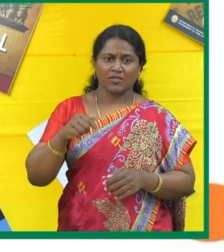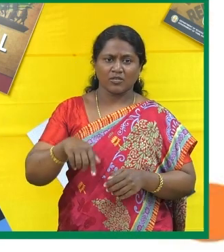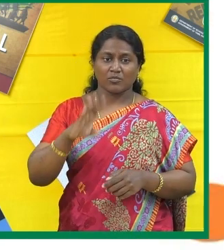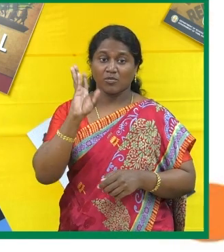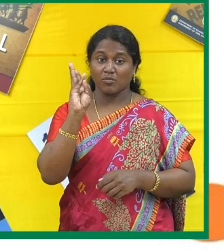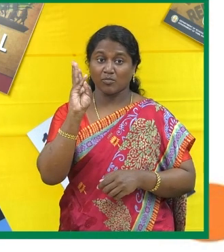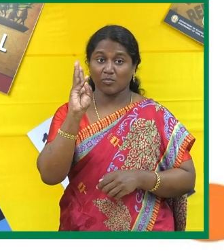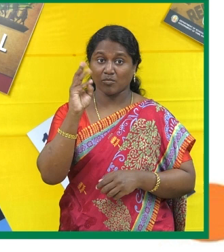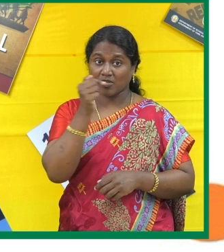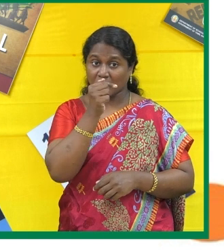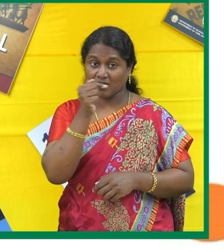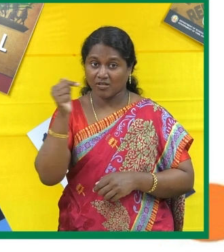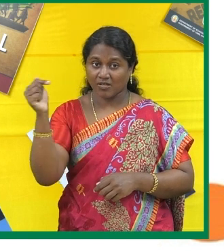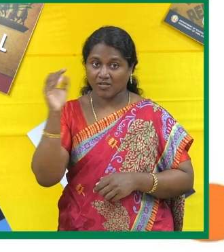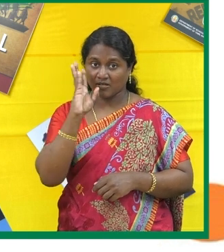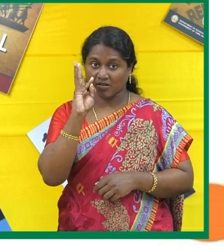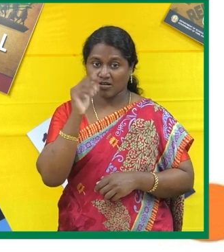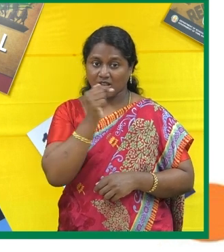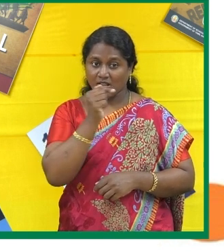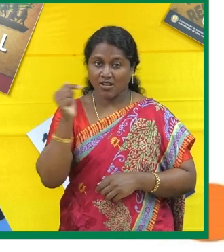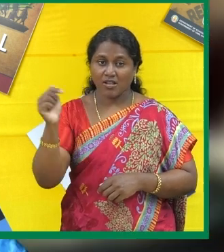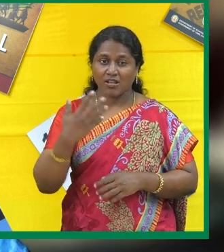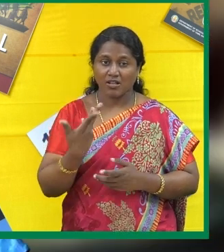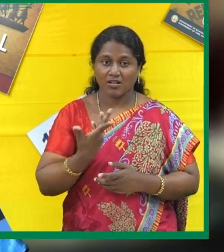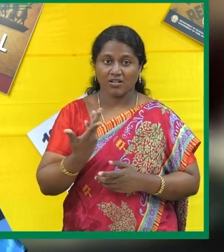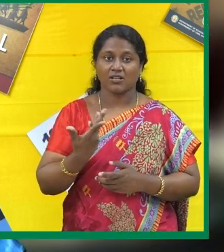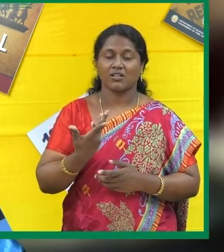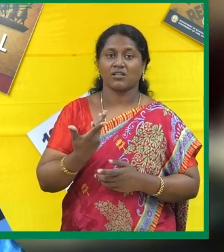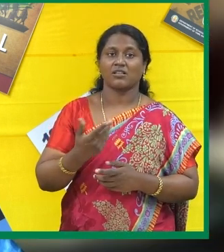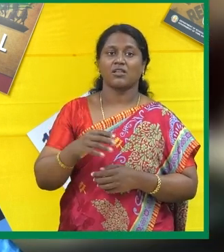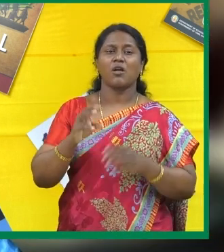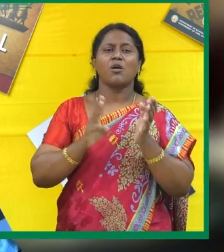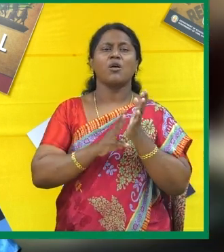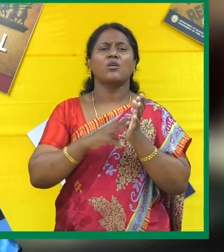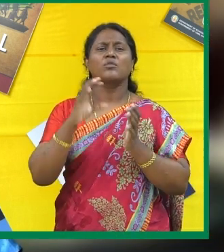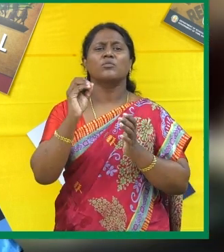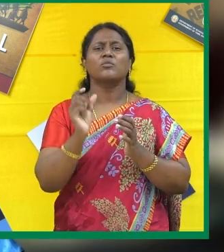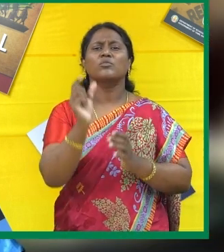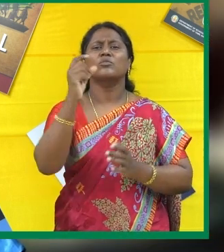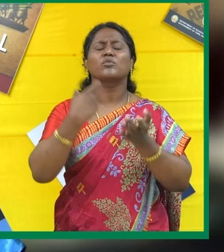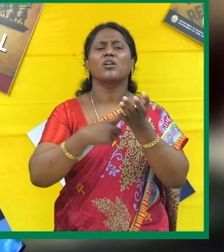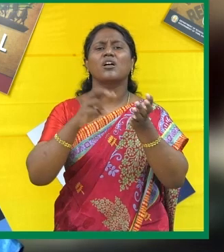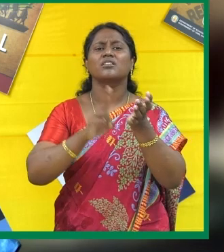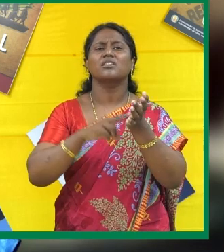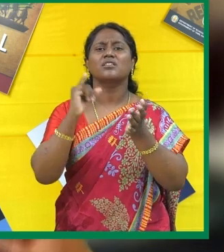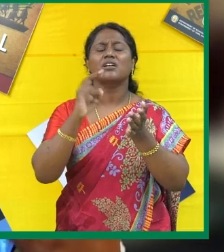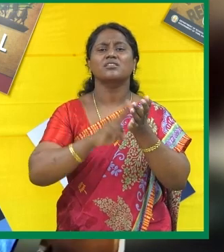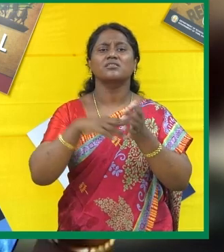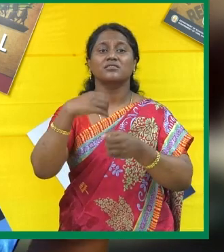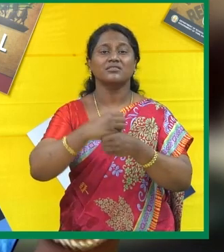not mourning for the things that disappear. Mourning, have you heard about mourning? In